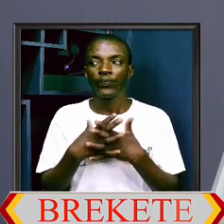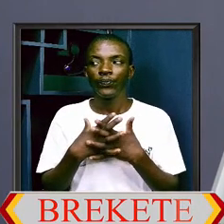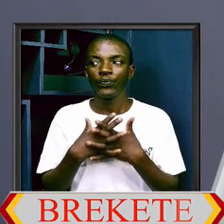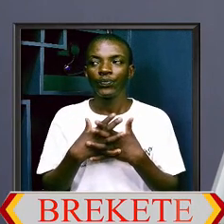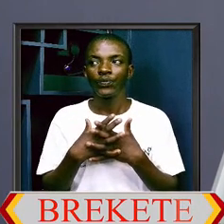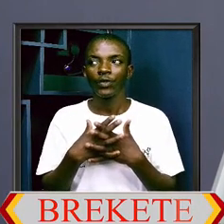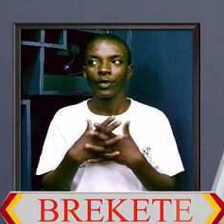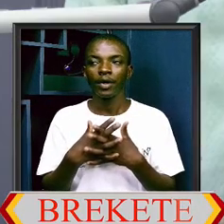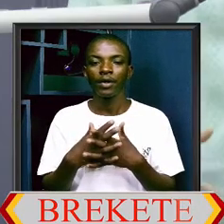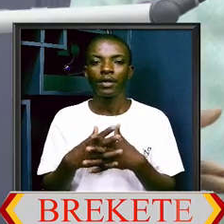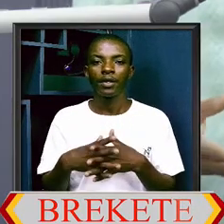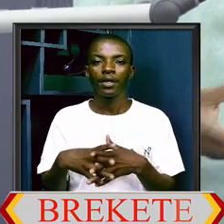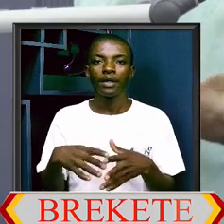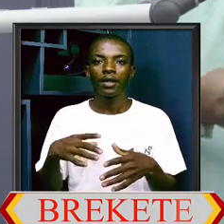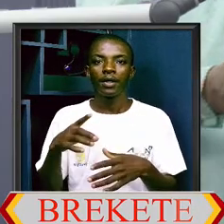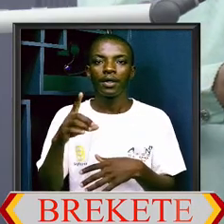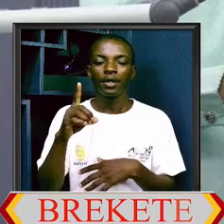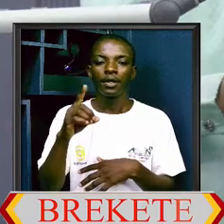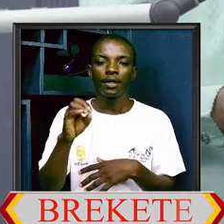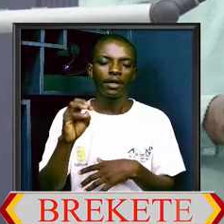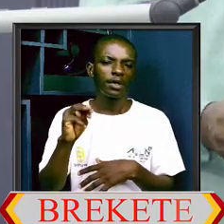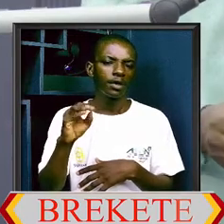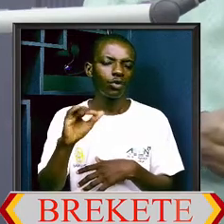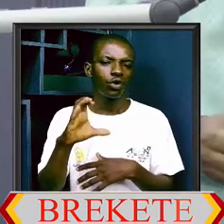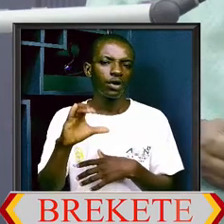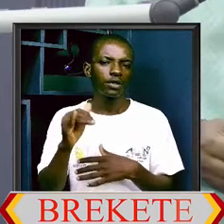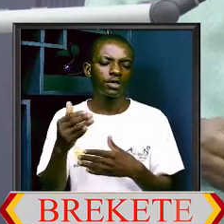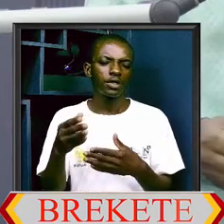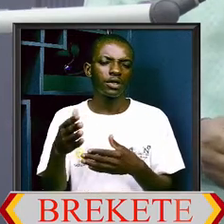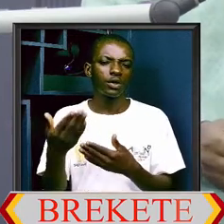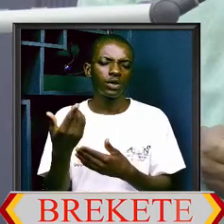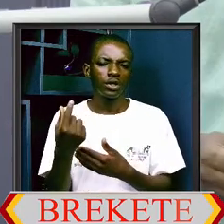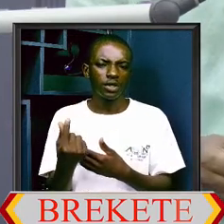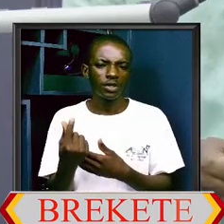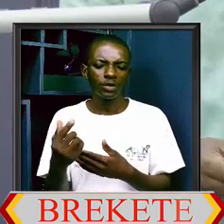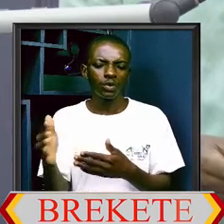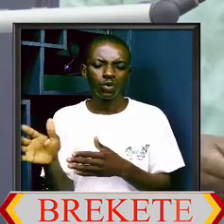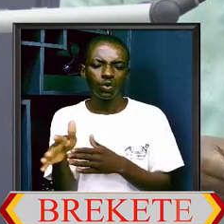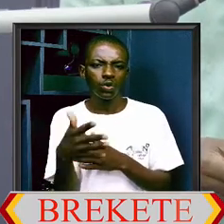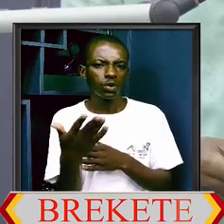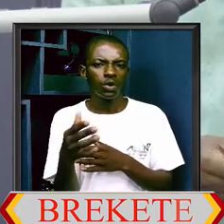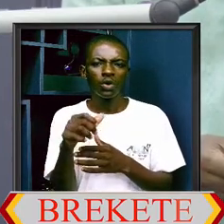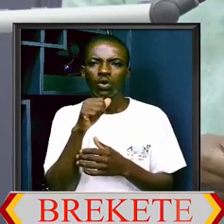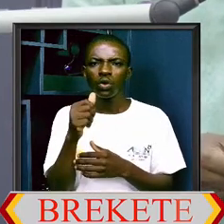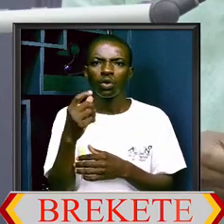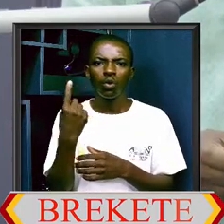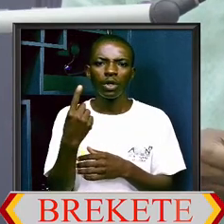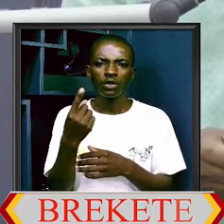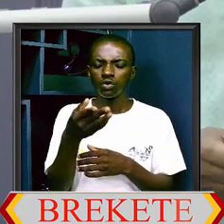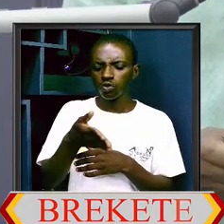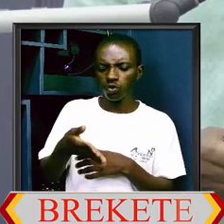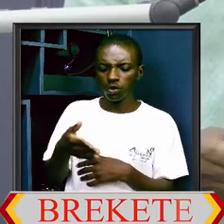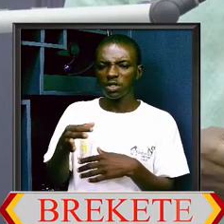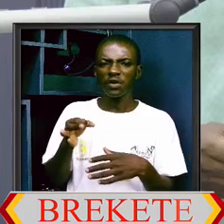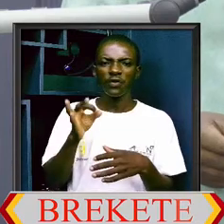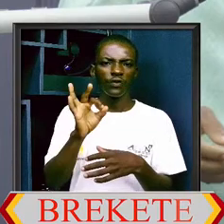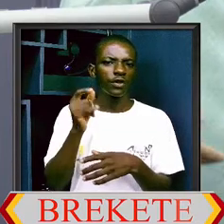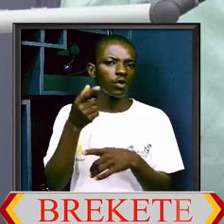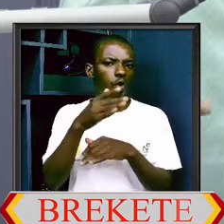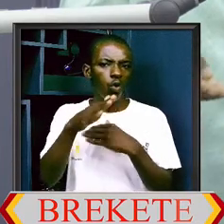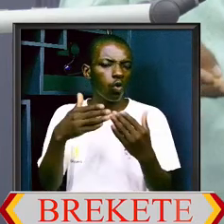yes so democracy should be a little bit flexible not one th fit all yes